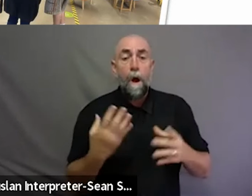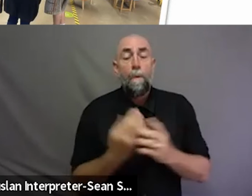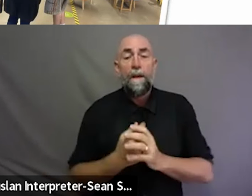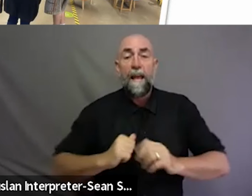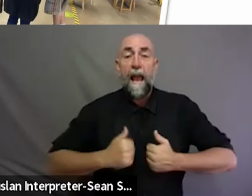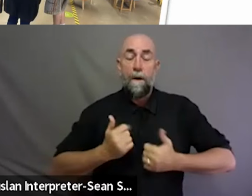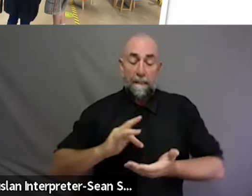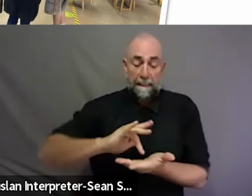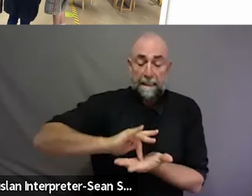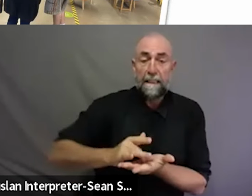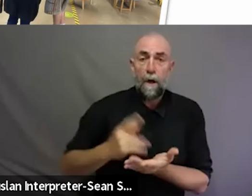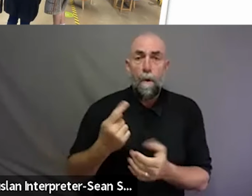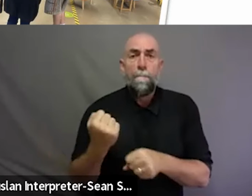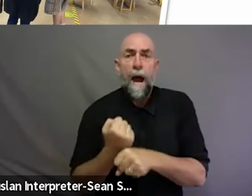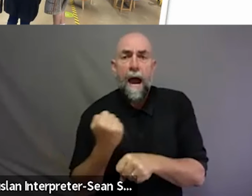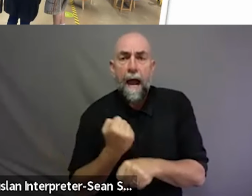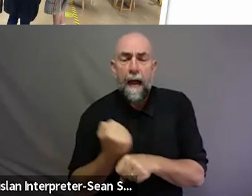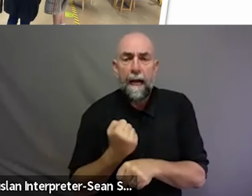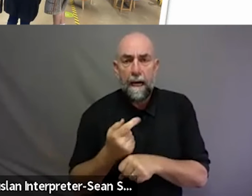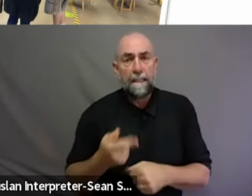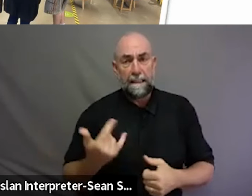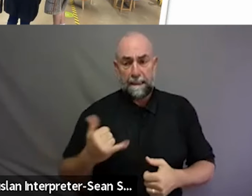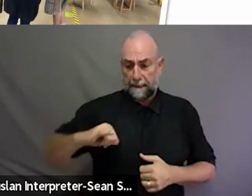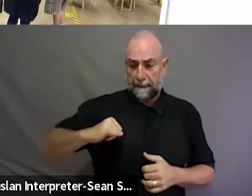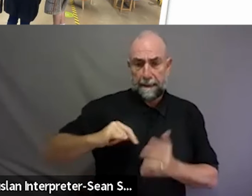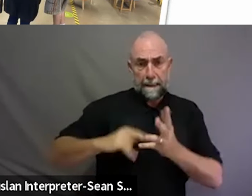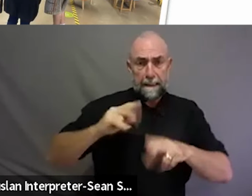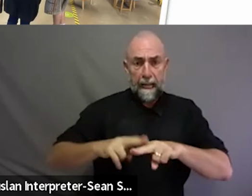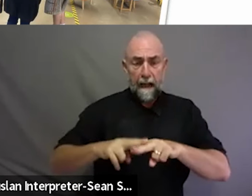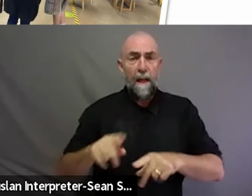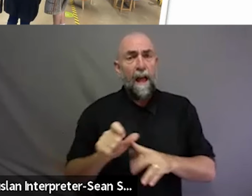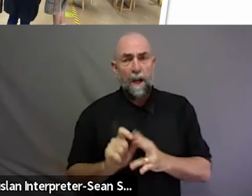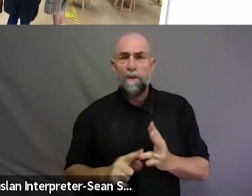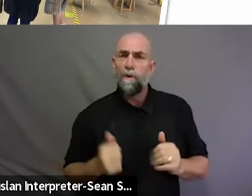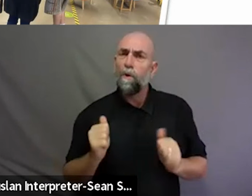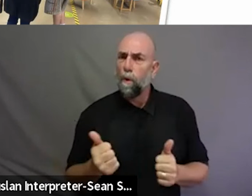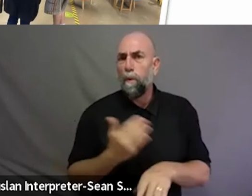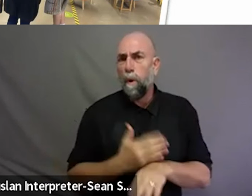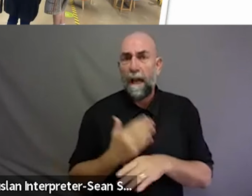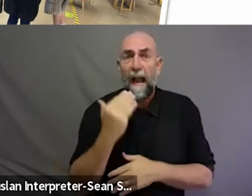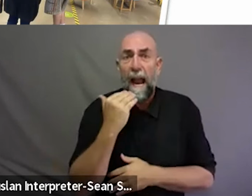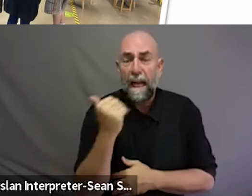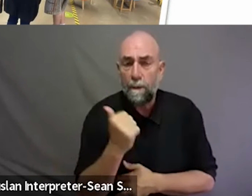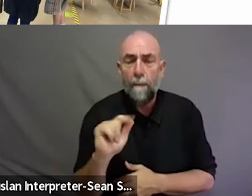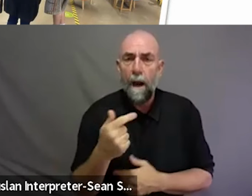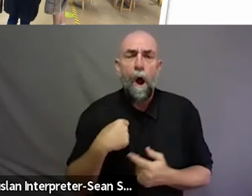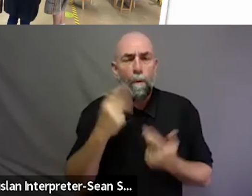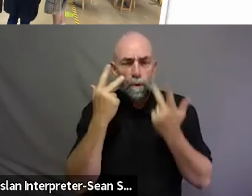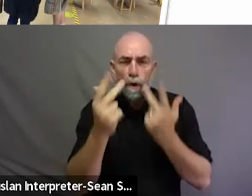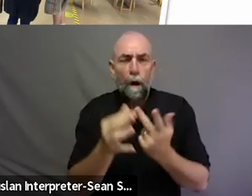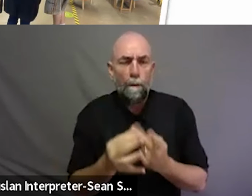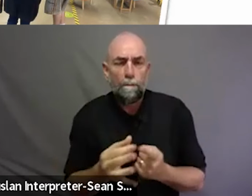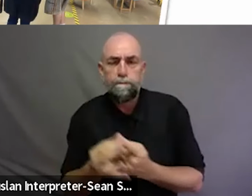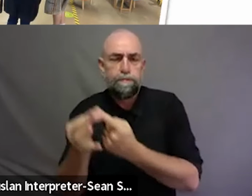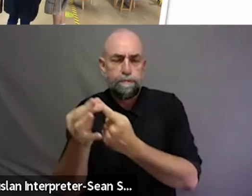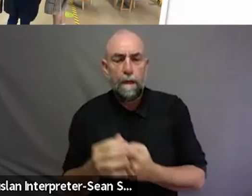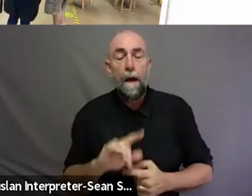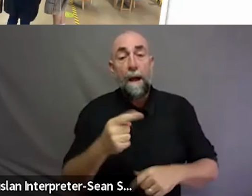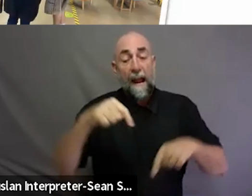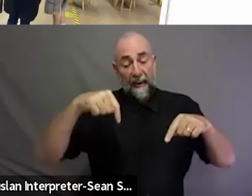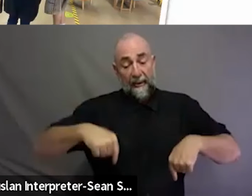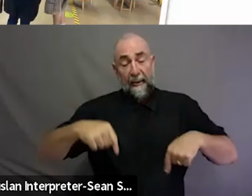and our ARC staff, who are already doing some really good things, and I'll point to those in a minute. Here on our campus, we have a lot